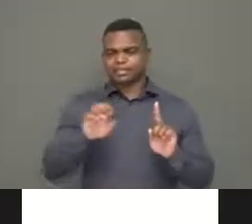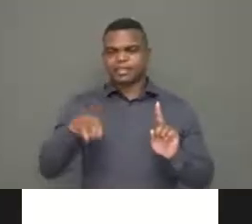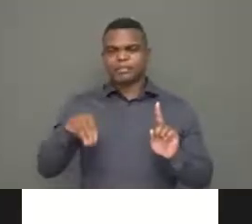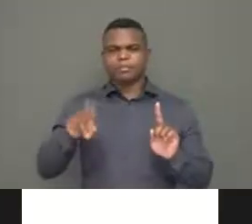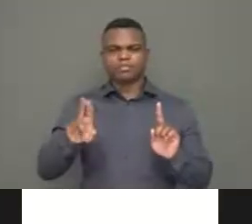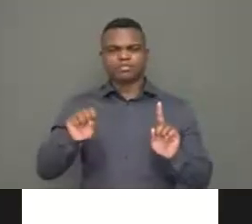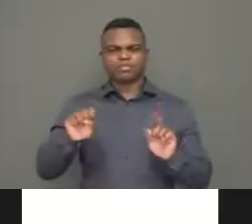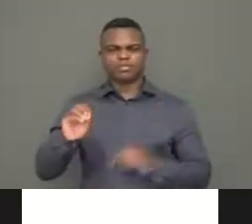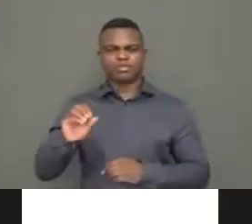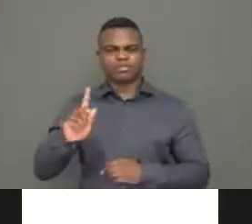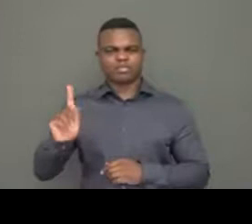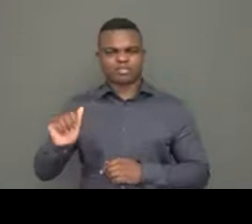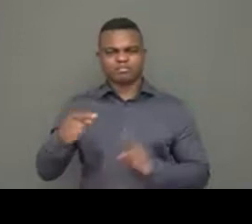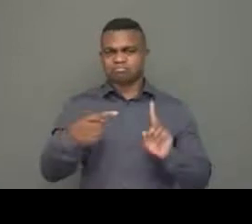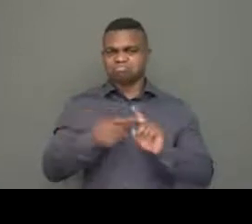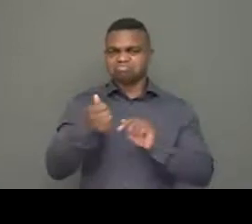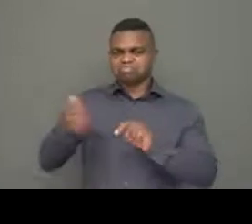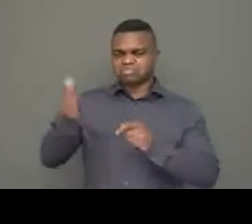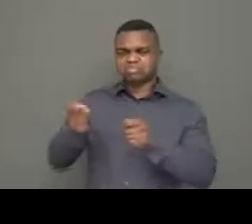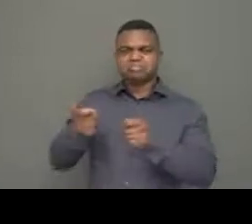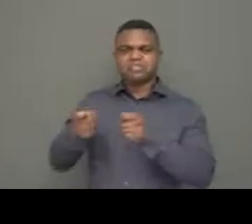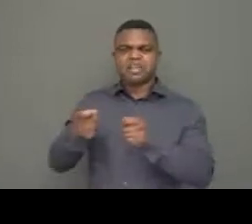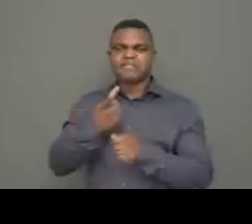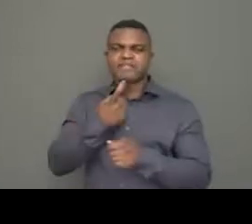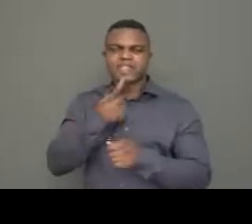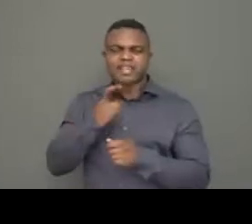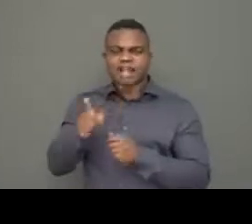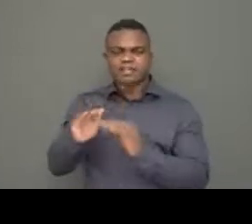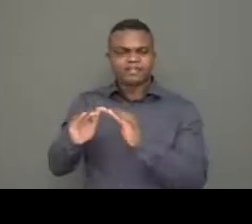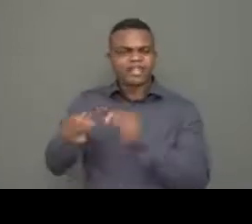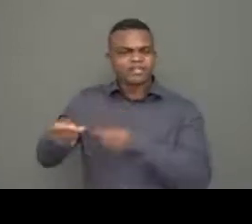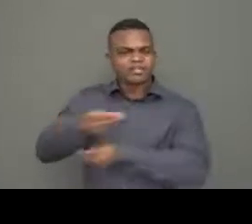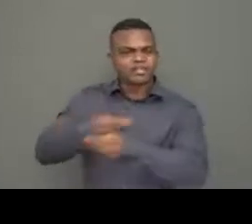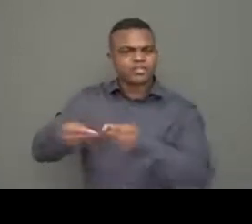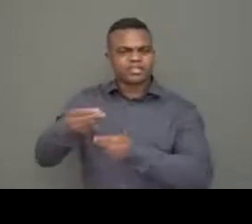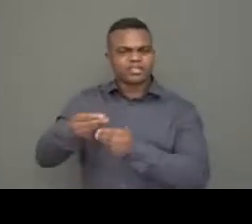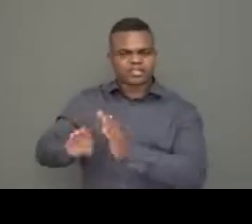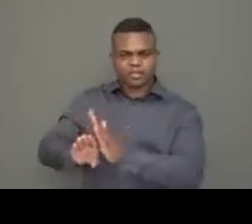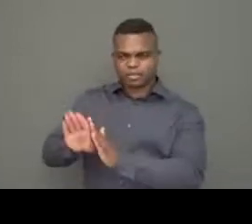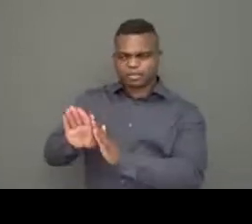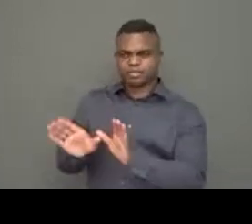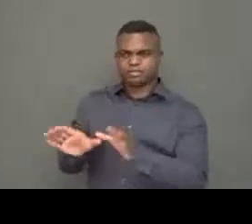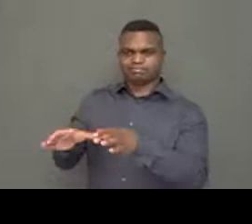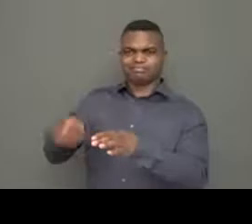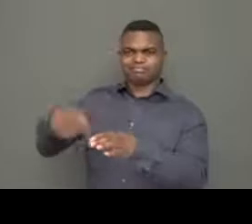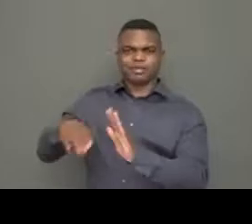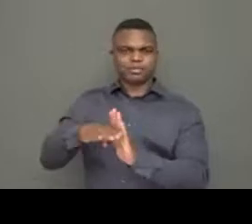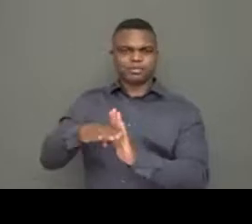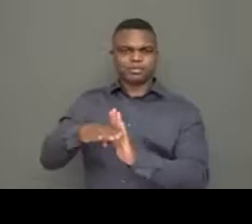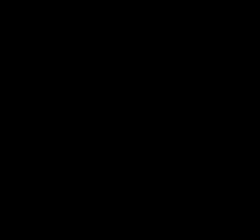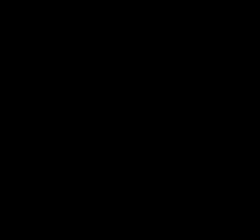Program. And they've been involved in implementing some of these important measures in their organization.